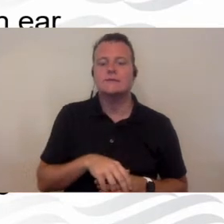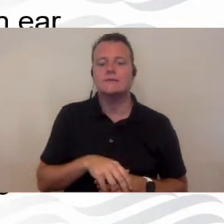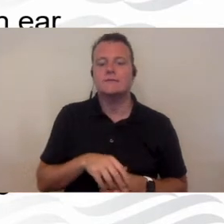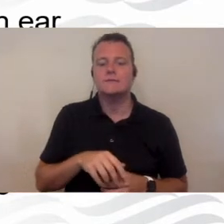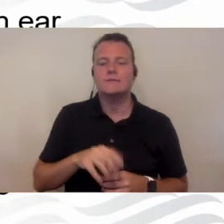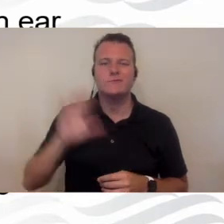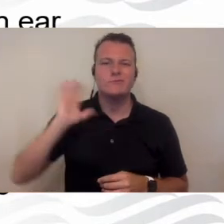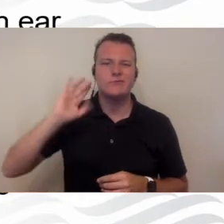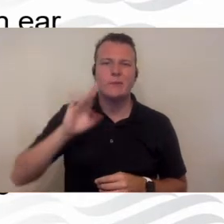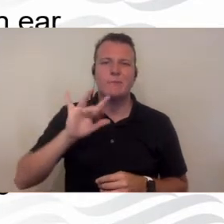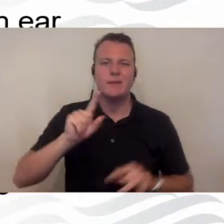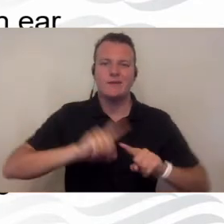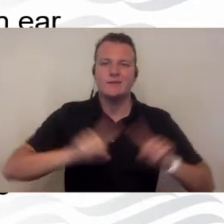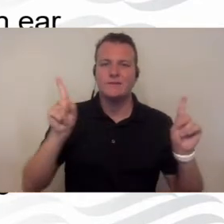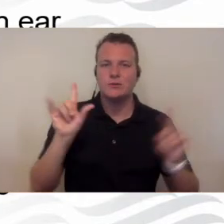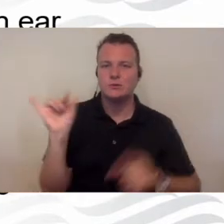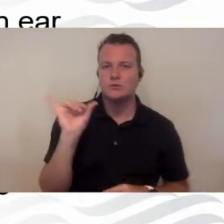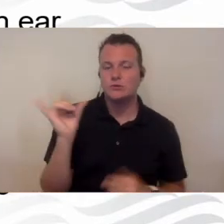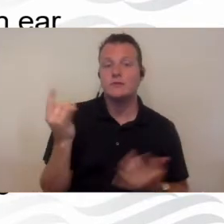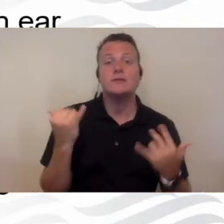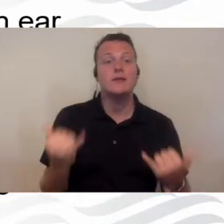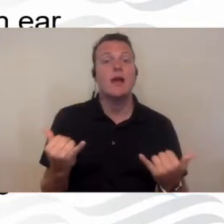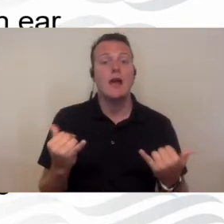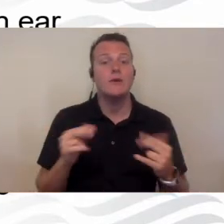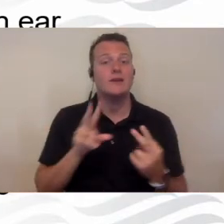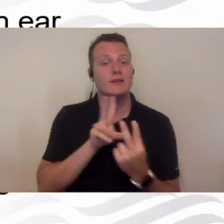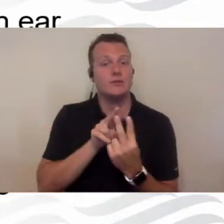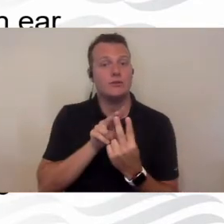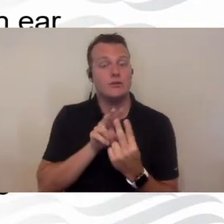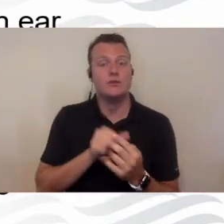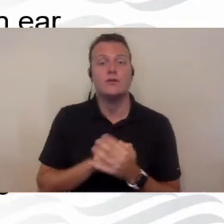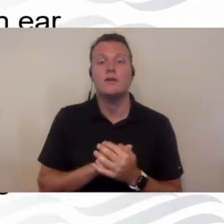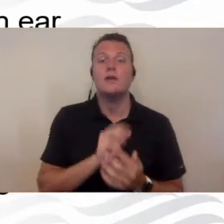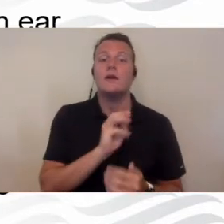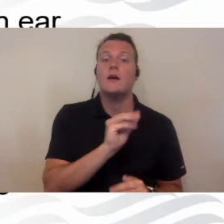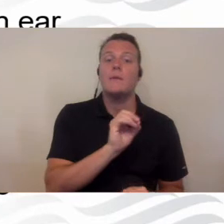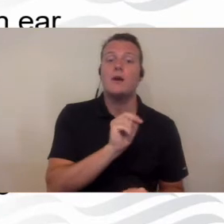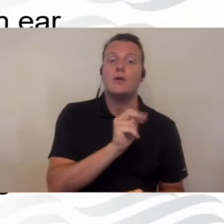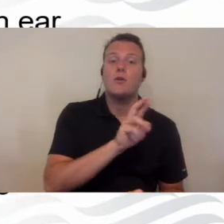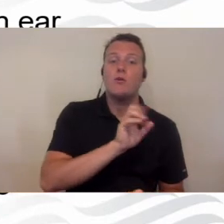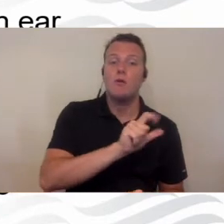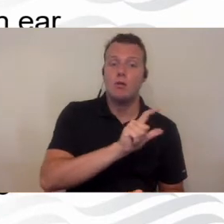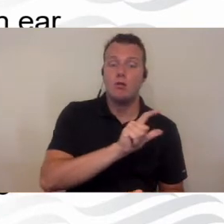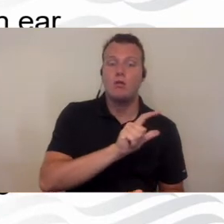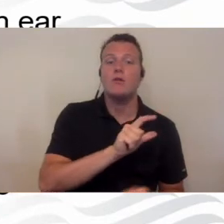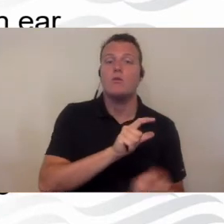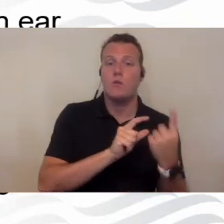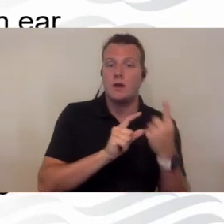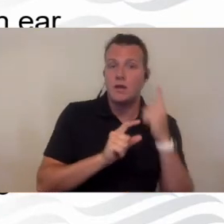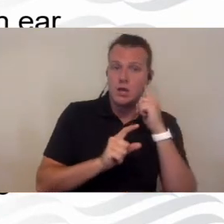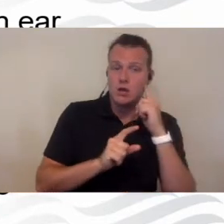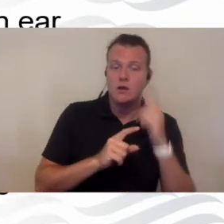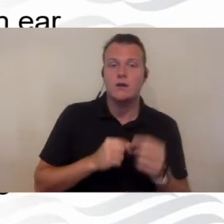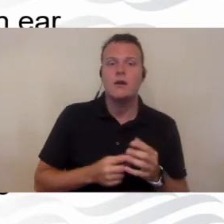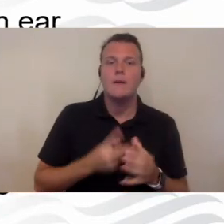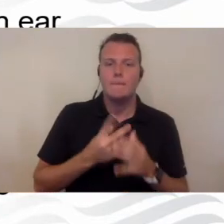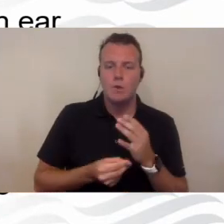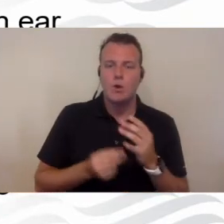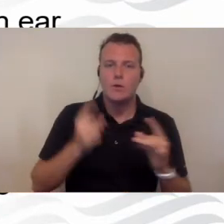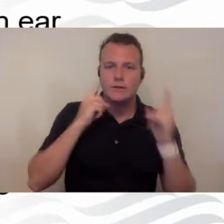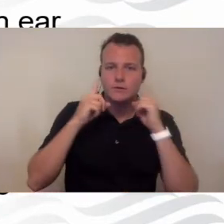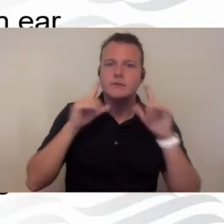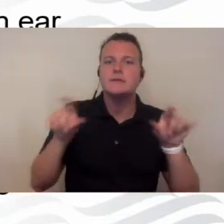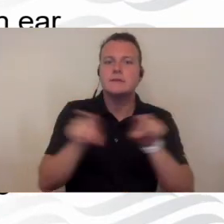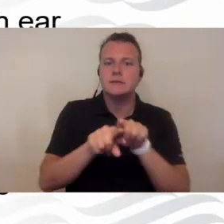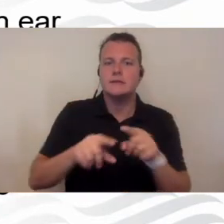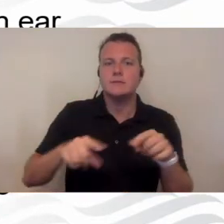billed differently too. So now it's either monaural, both ears have the same temperature,